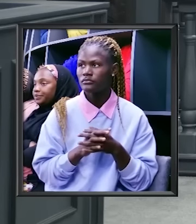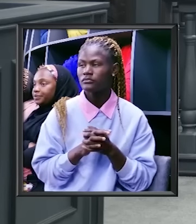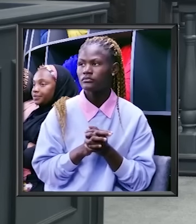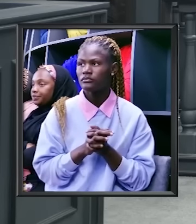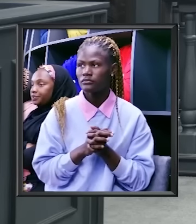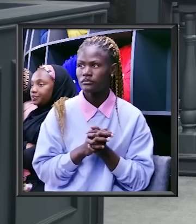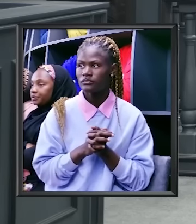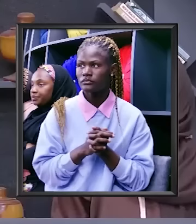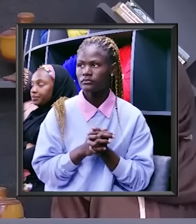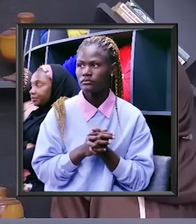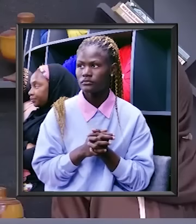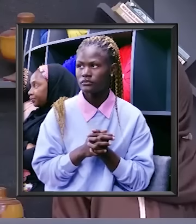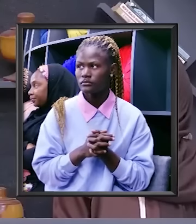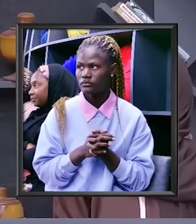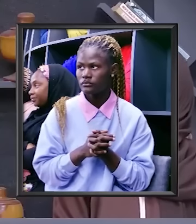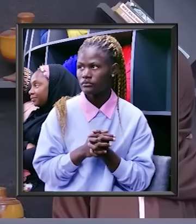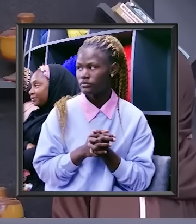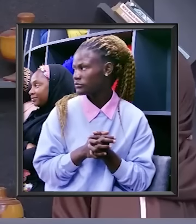Hey,